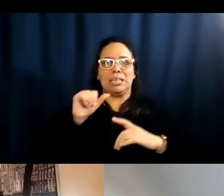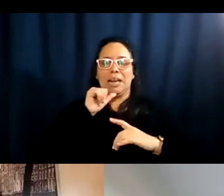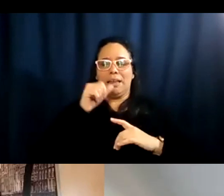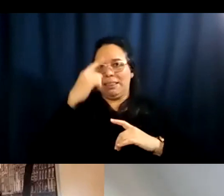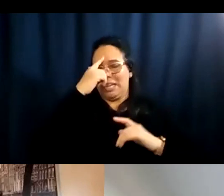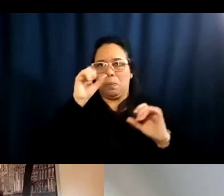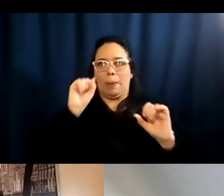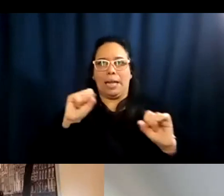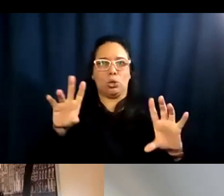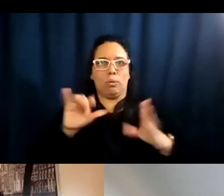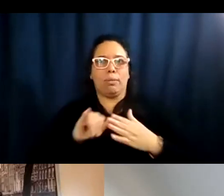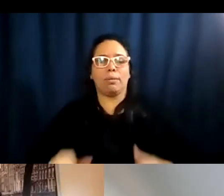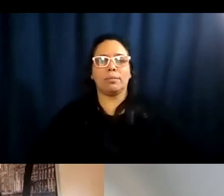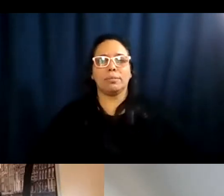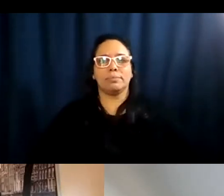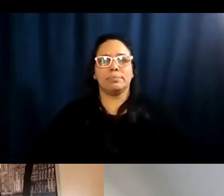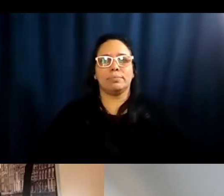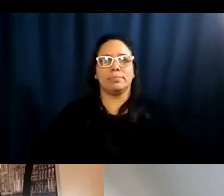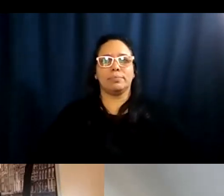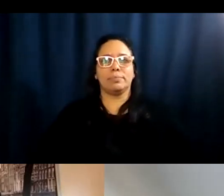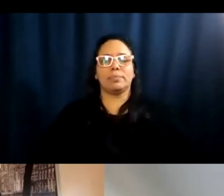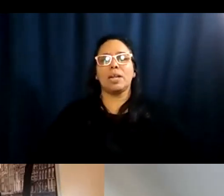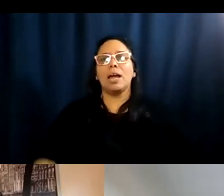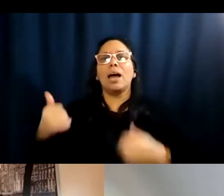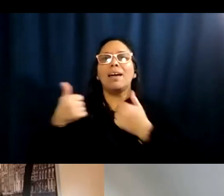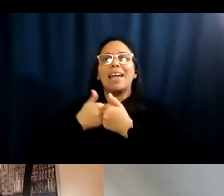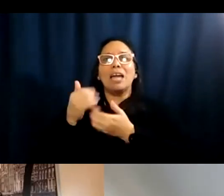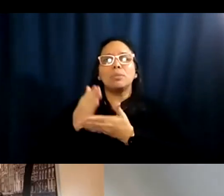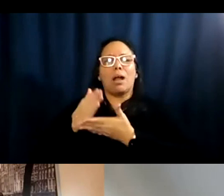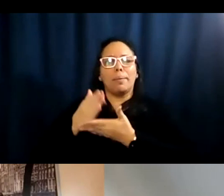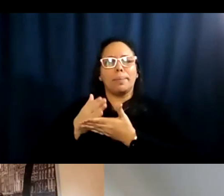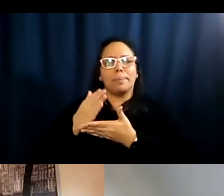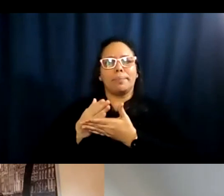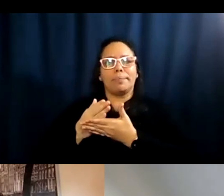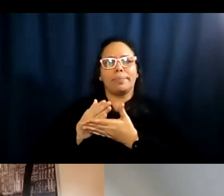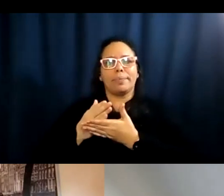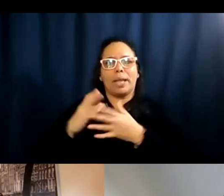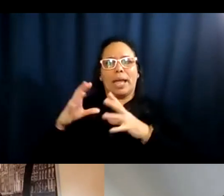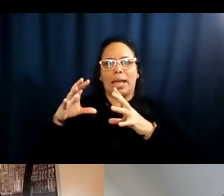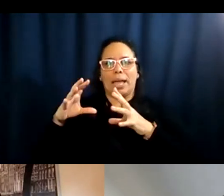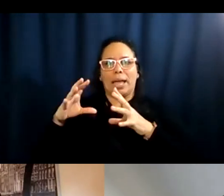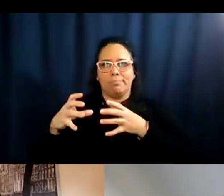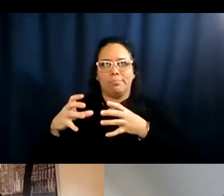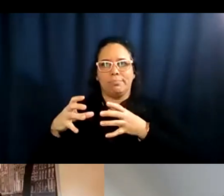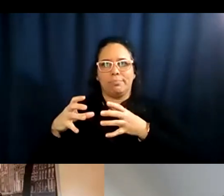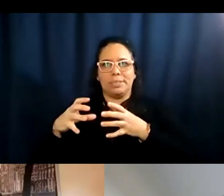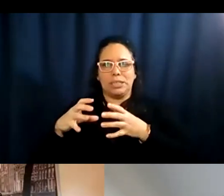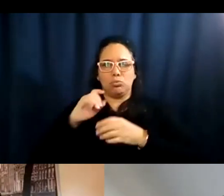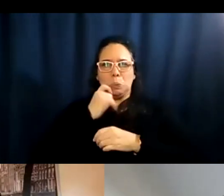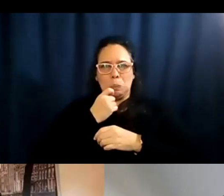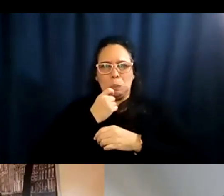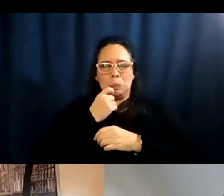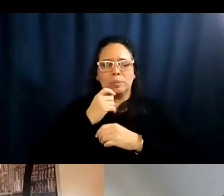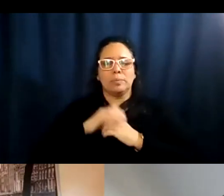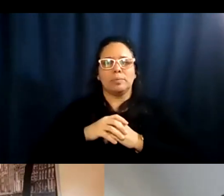point. I think the GameStop thing in a vacuum is really cool, but like